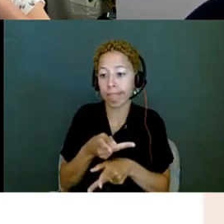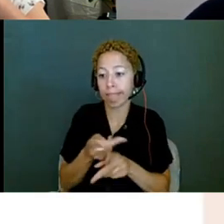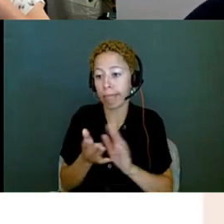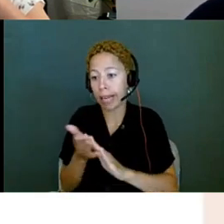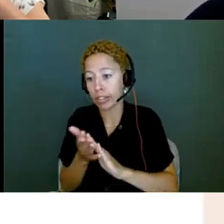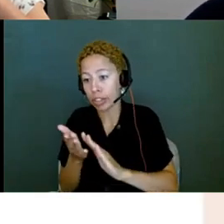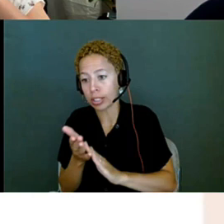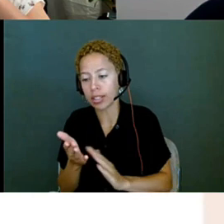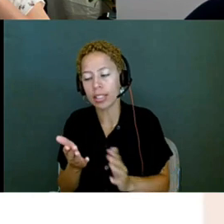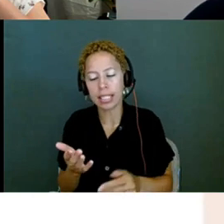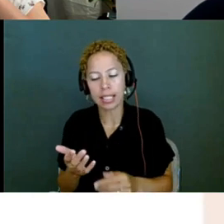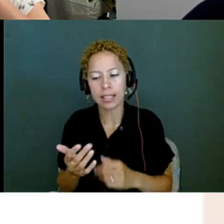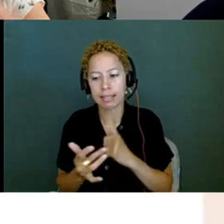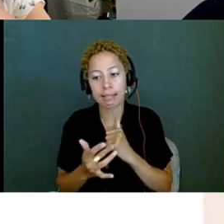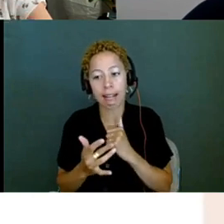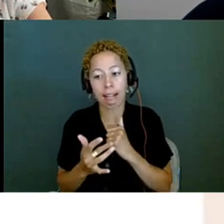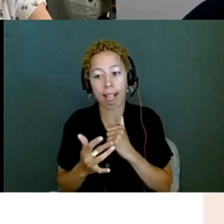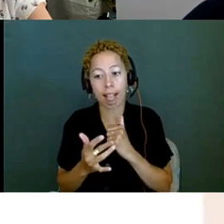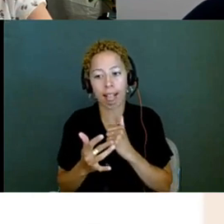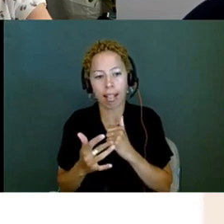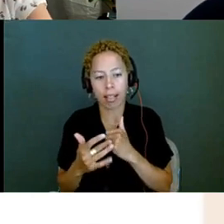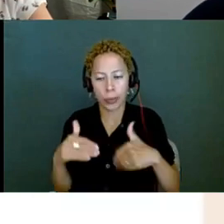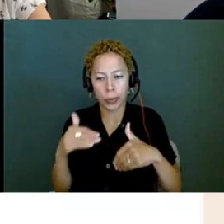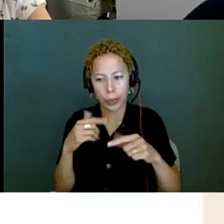of a technical nightmare.